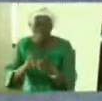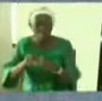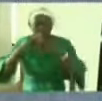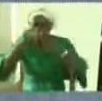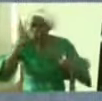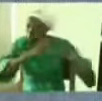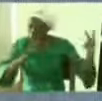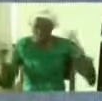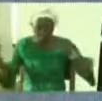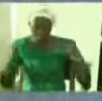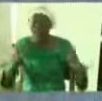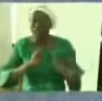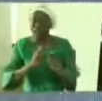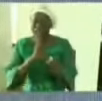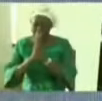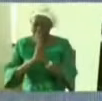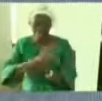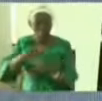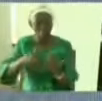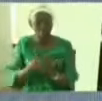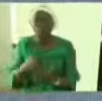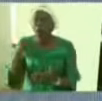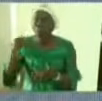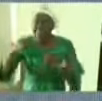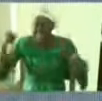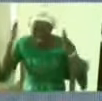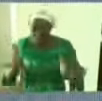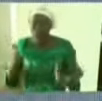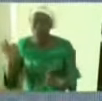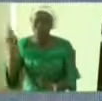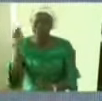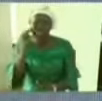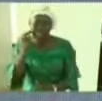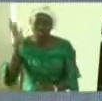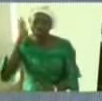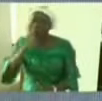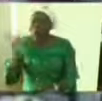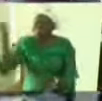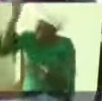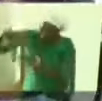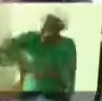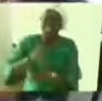I pray that all the enemies of Nigeria will be defeated,